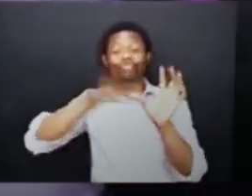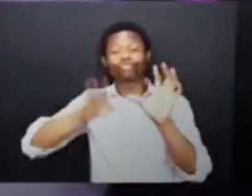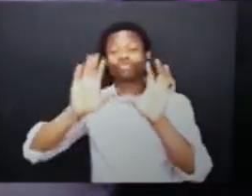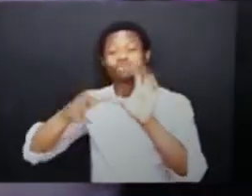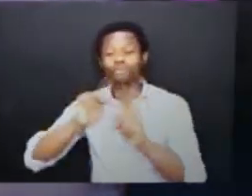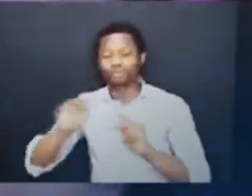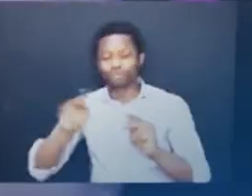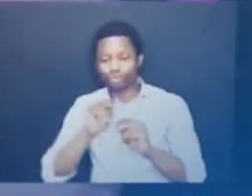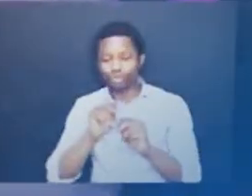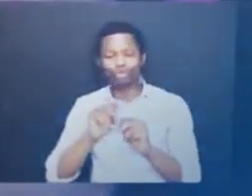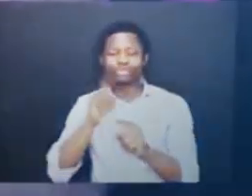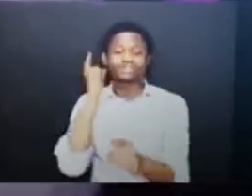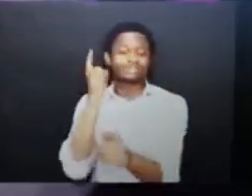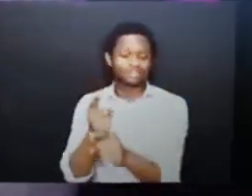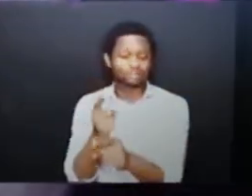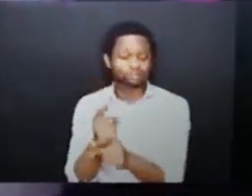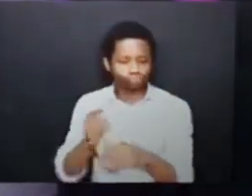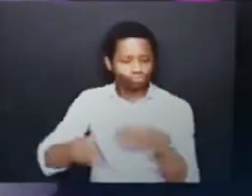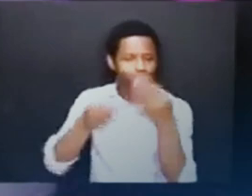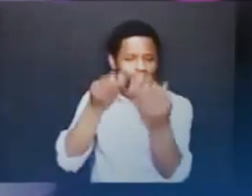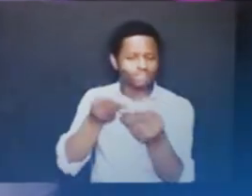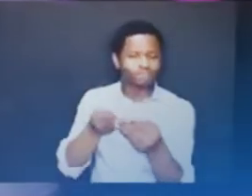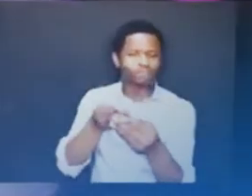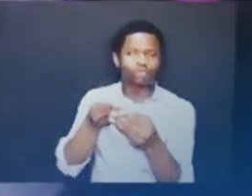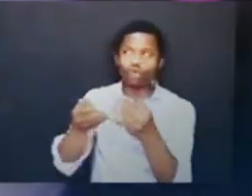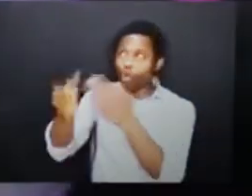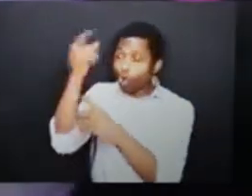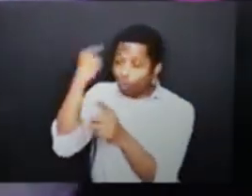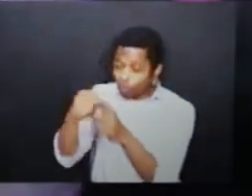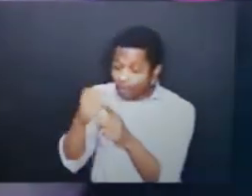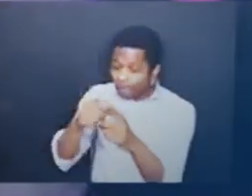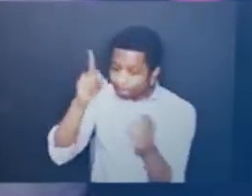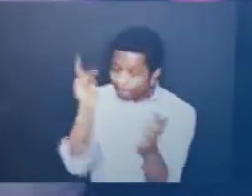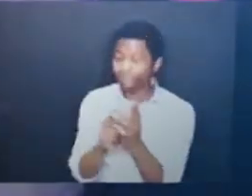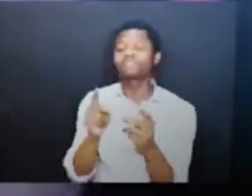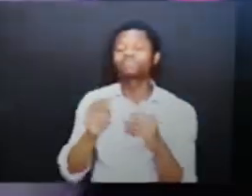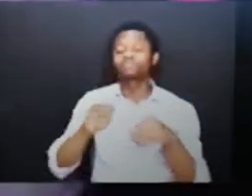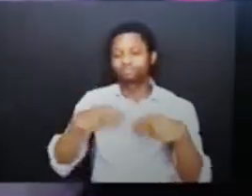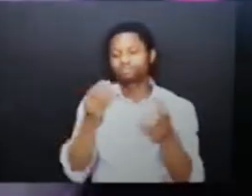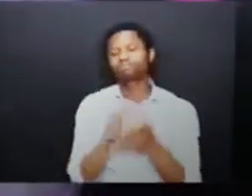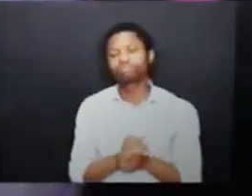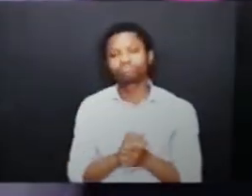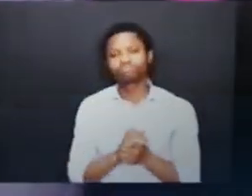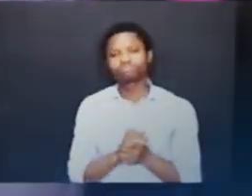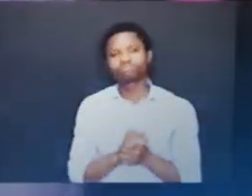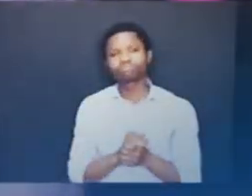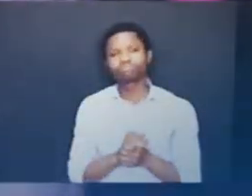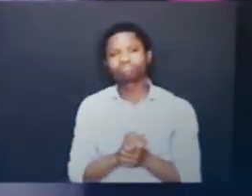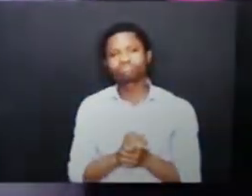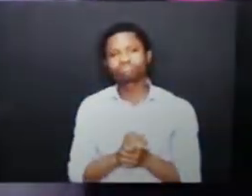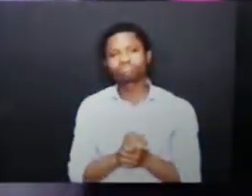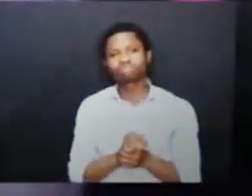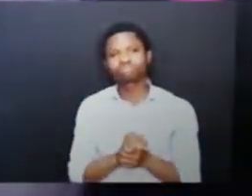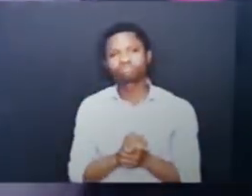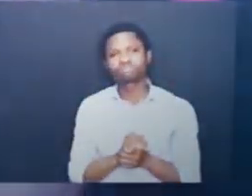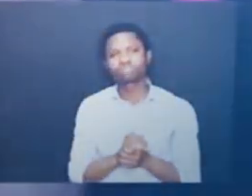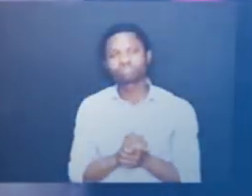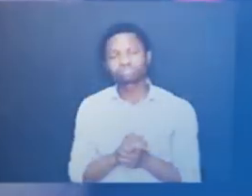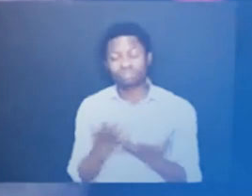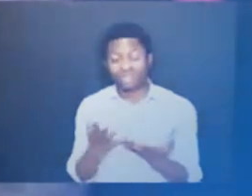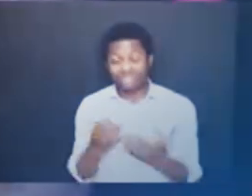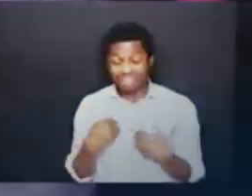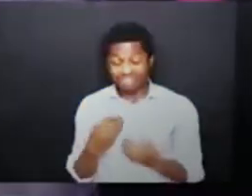well. So just knowing that God has a great future for you may not mean anything that